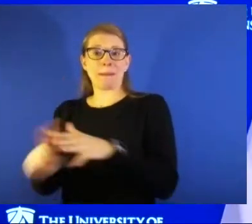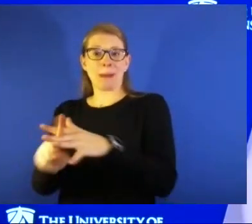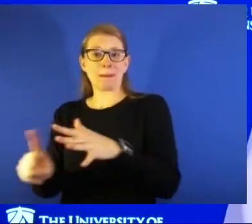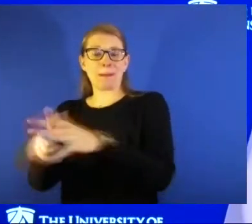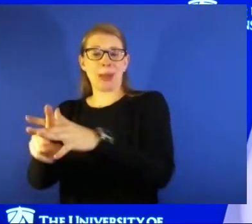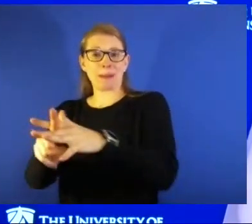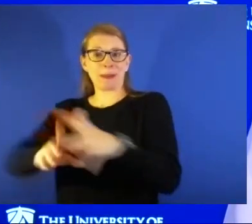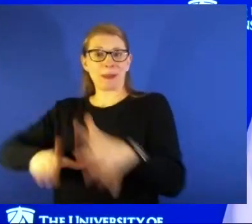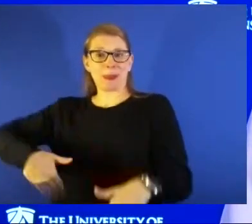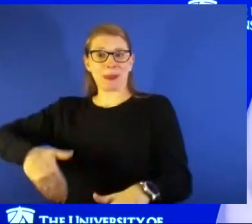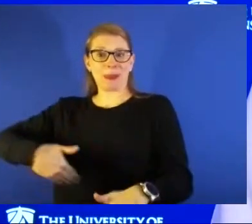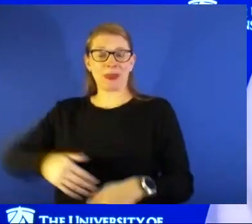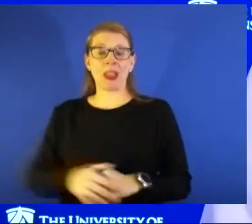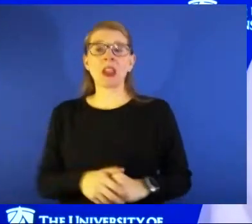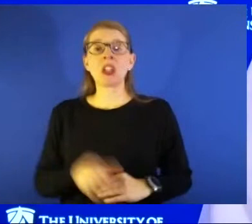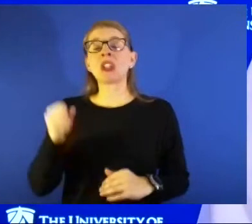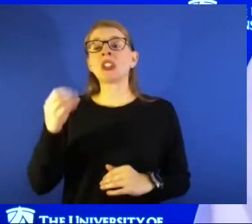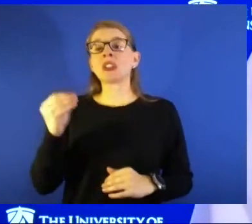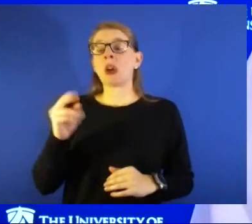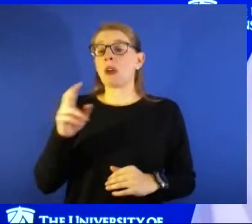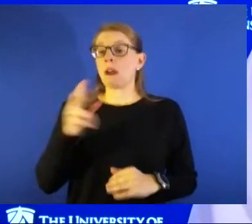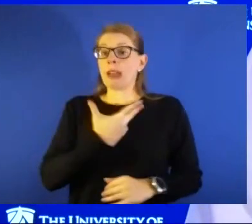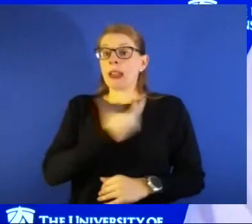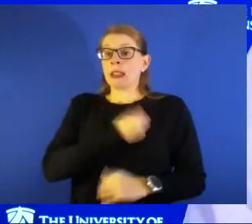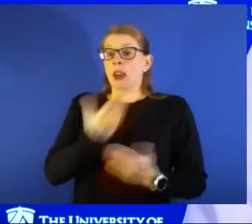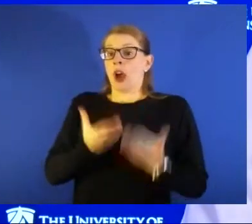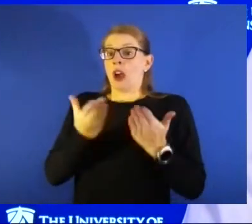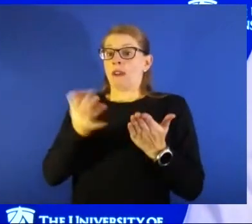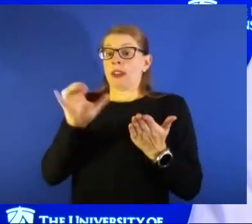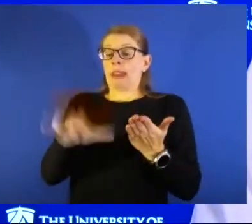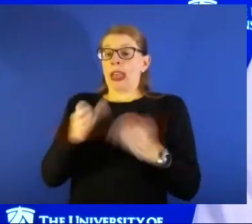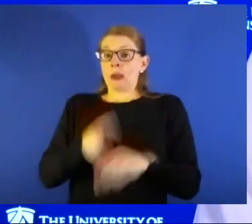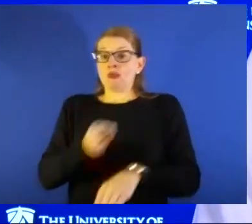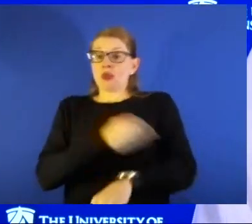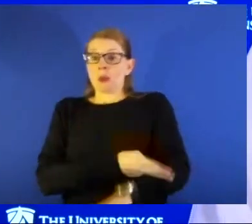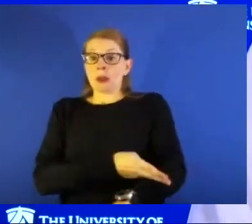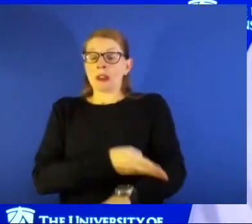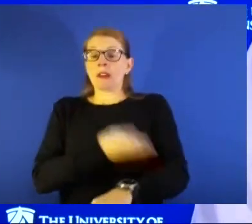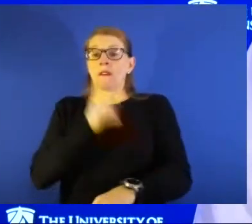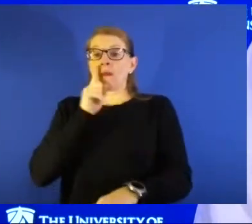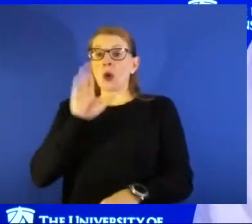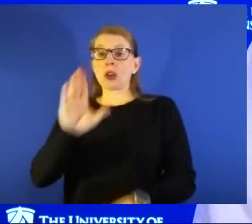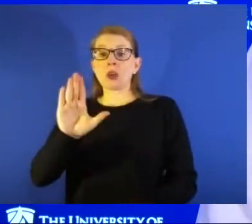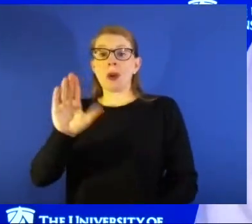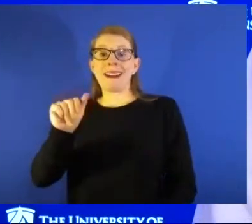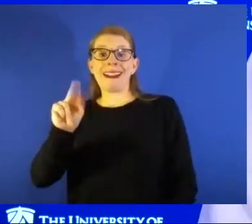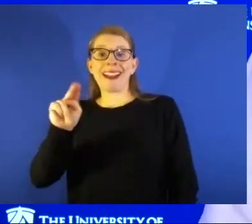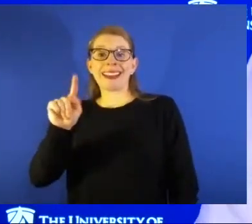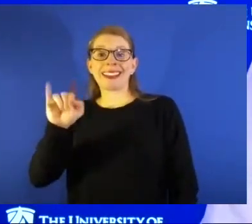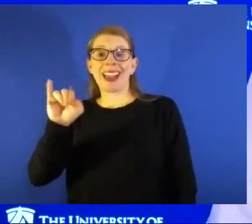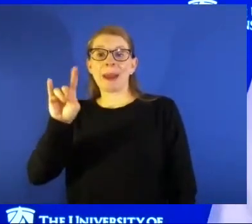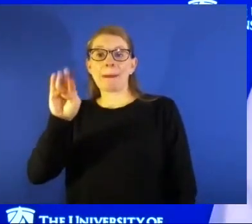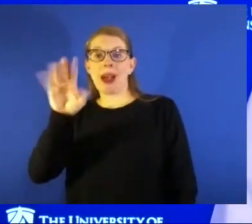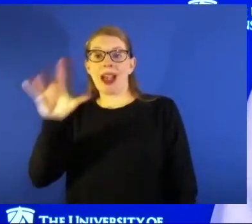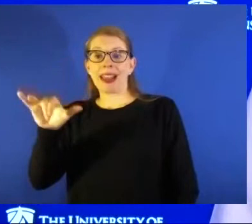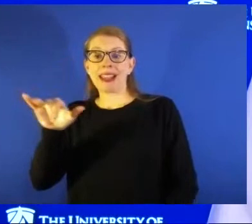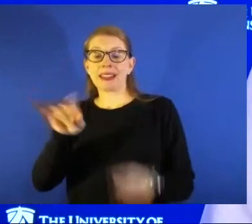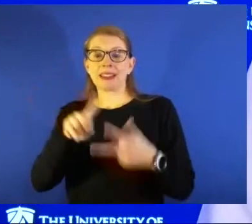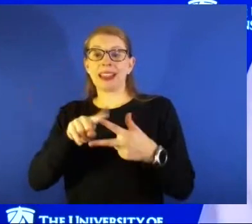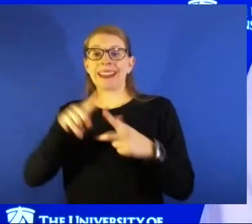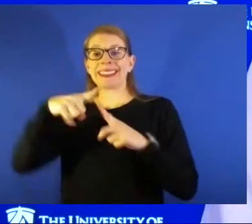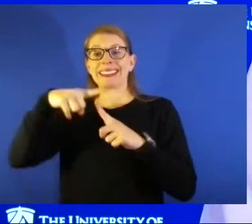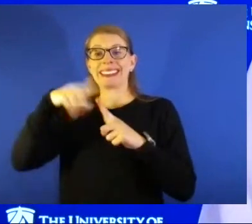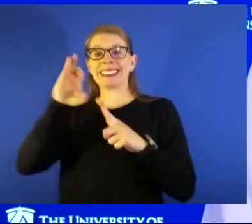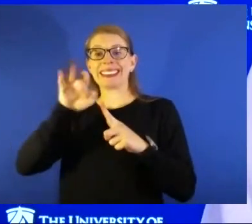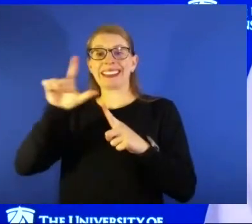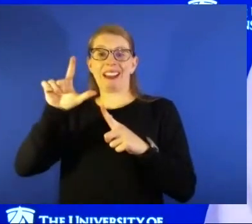So vaccination offers that improvement in your antibody and your T-cell response, your overall immune response.